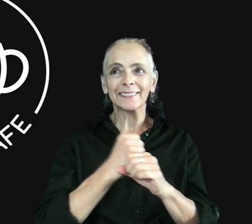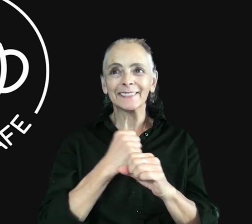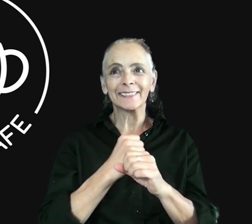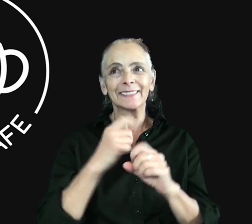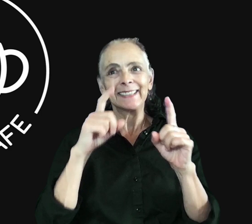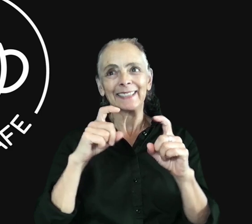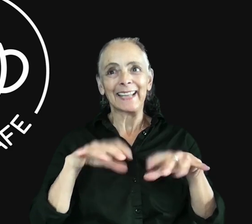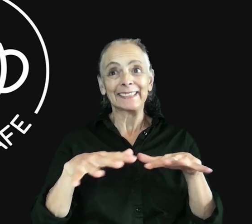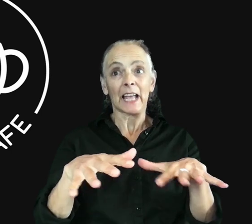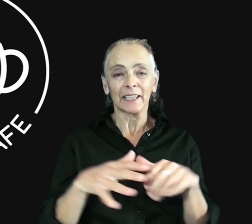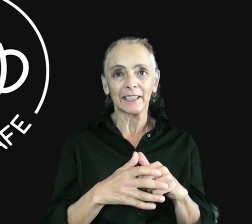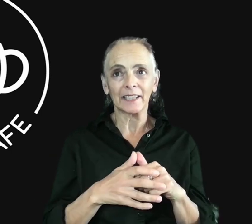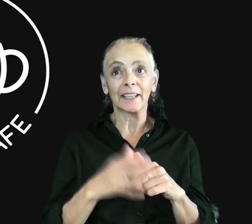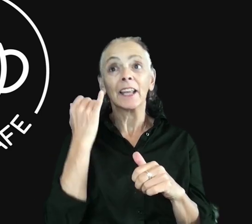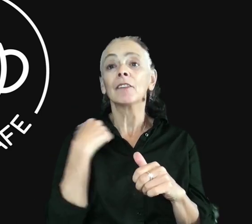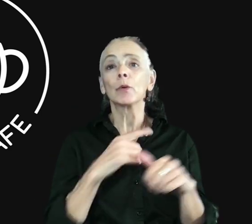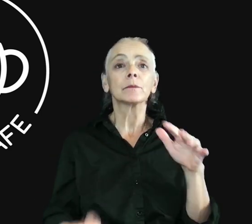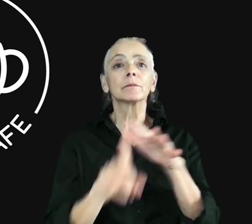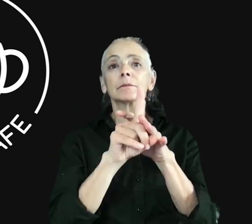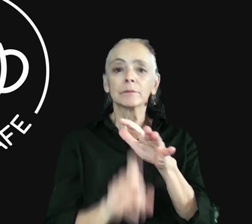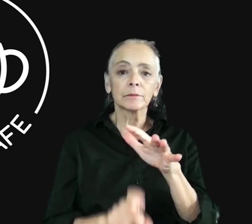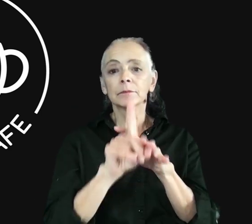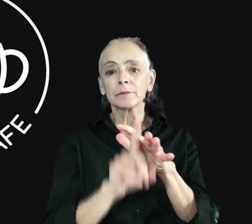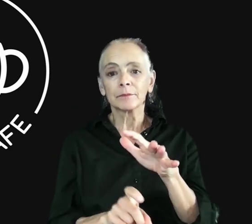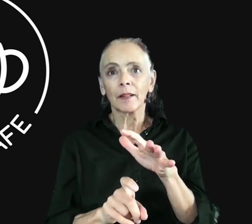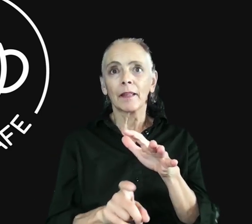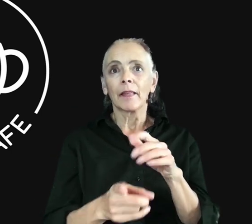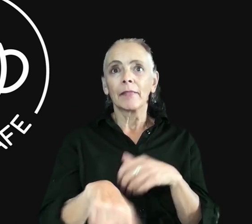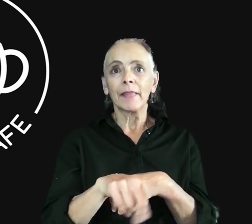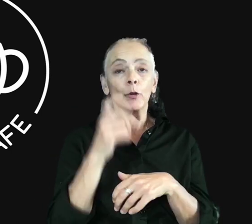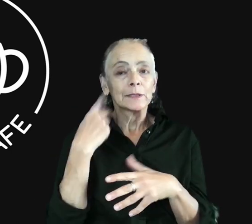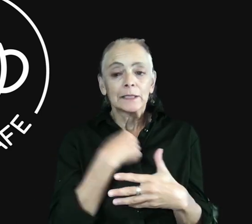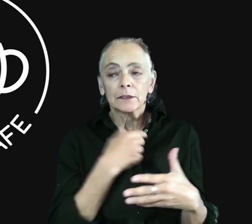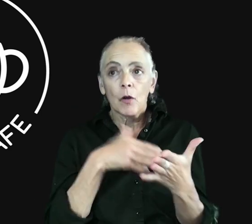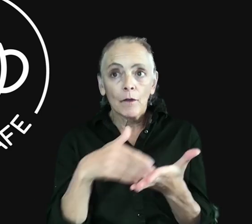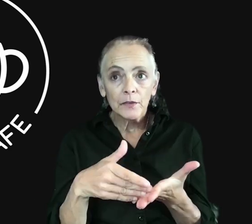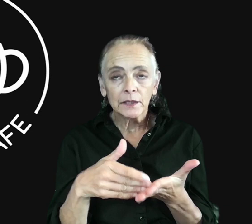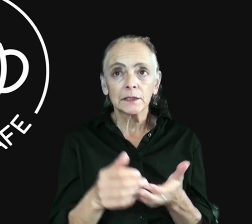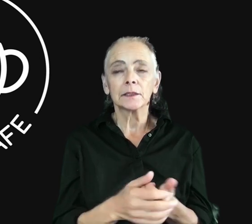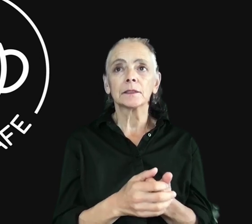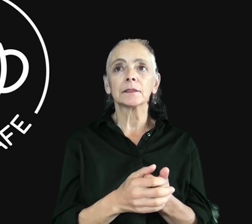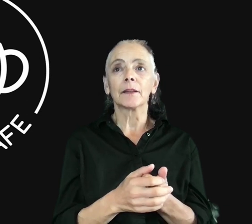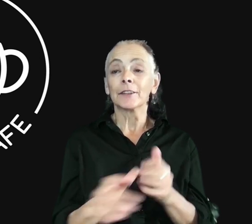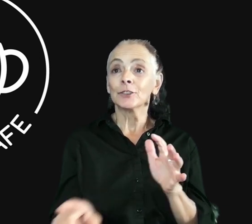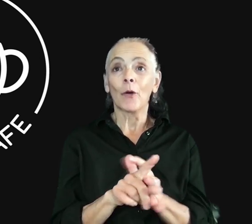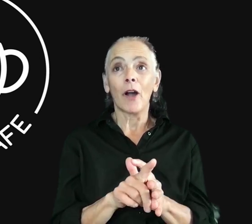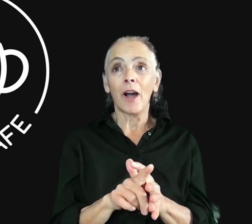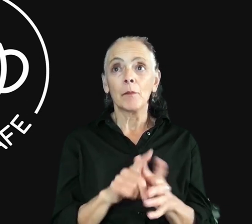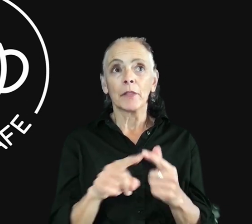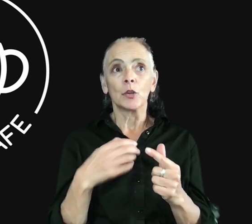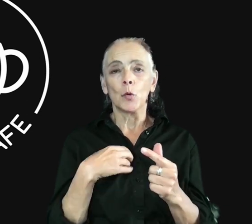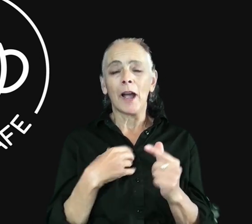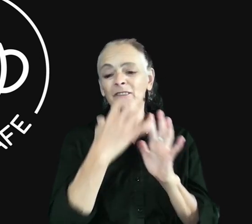lot when you kind of are coming and going and maybe they don't see you very often and you come in and then suddenly you have like